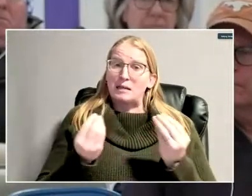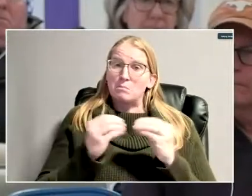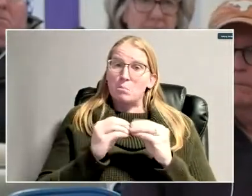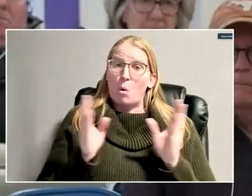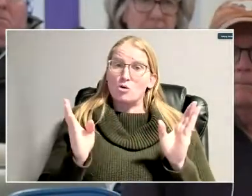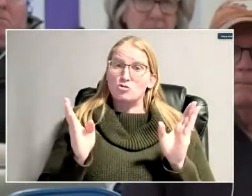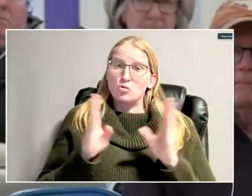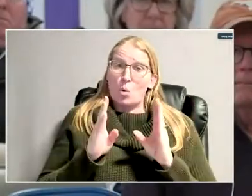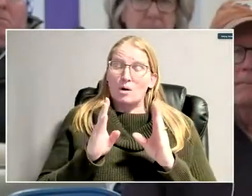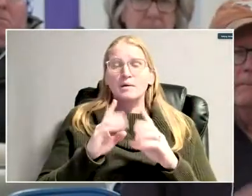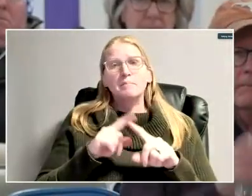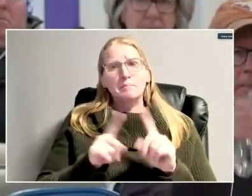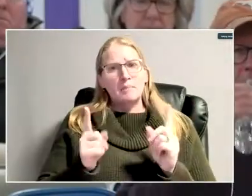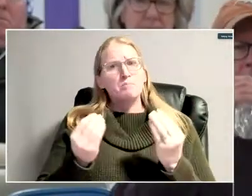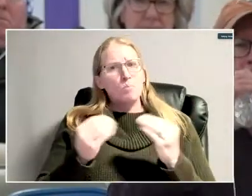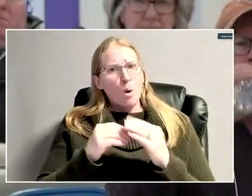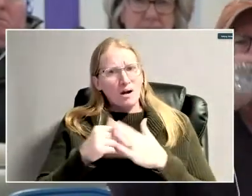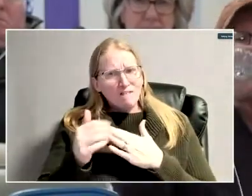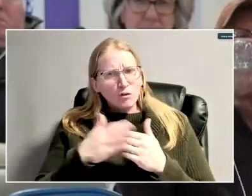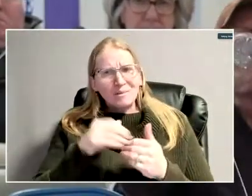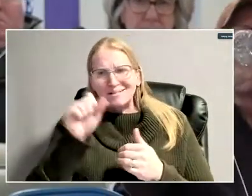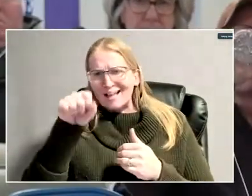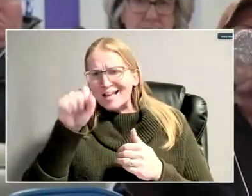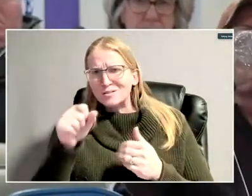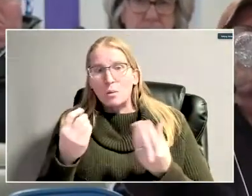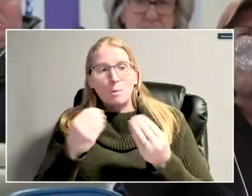accessible absolutely uh I think the conversations that